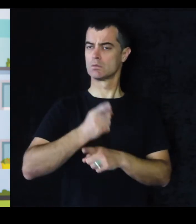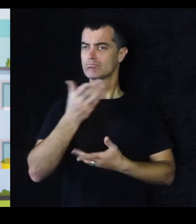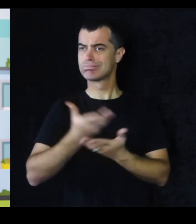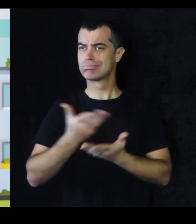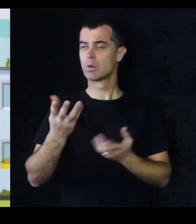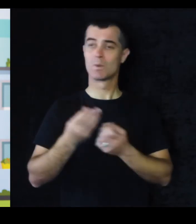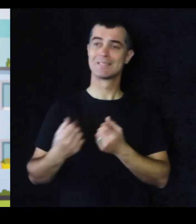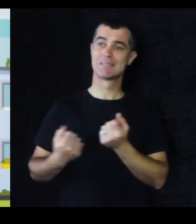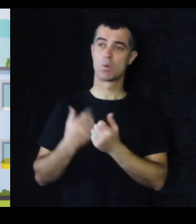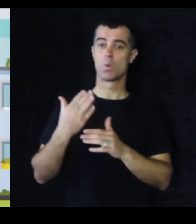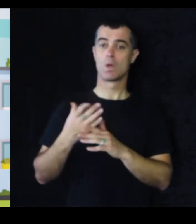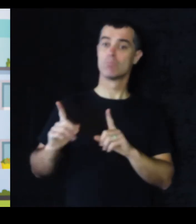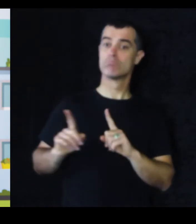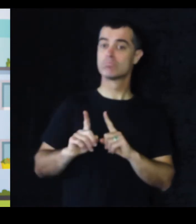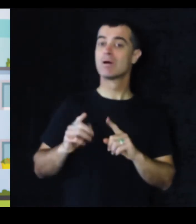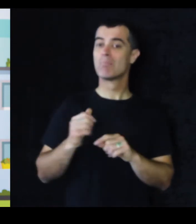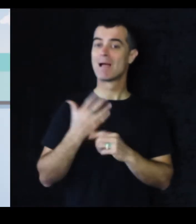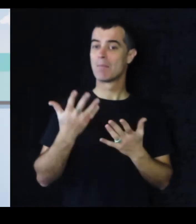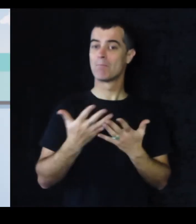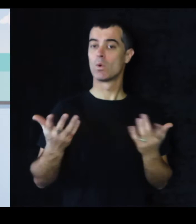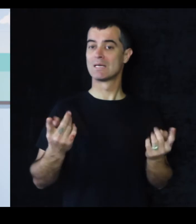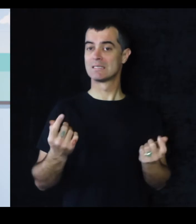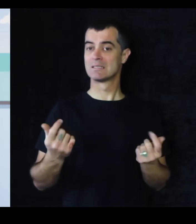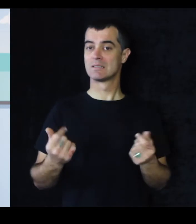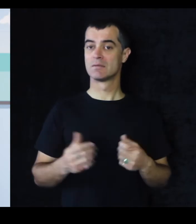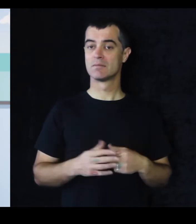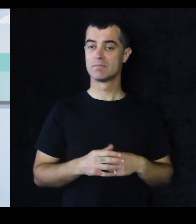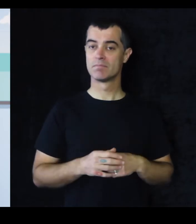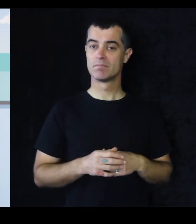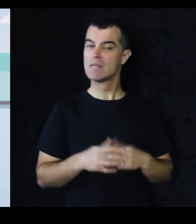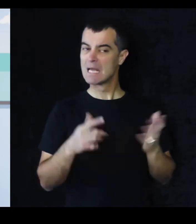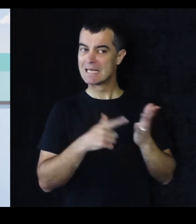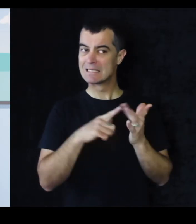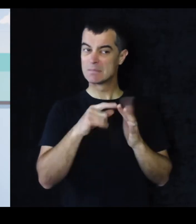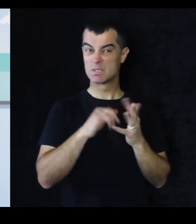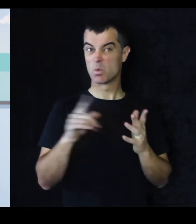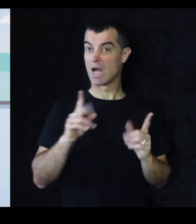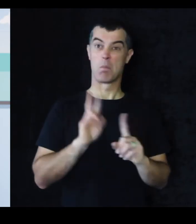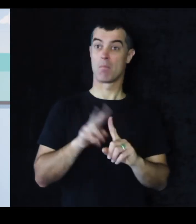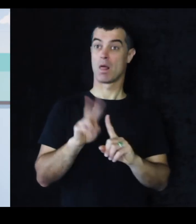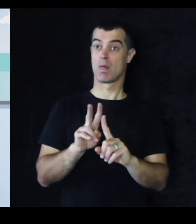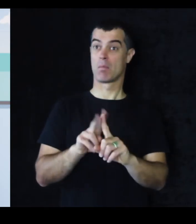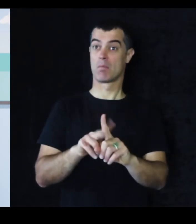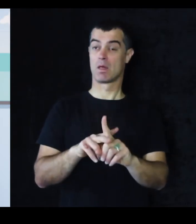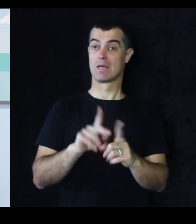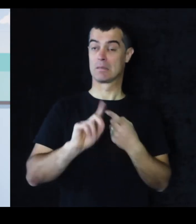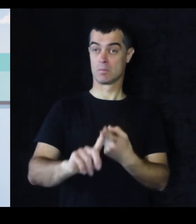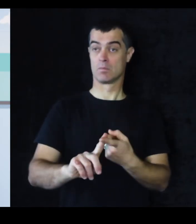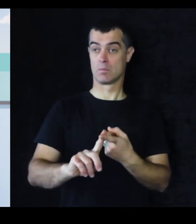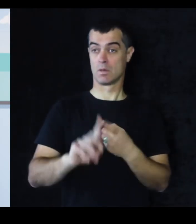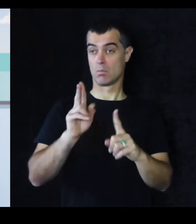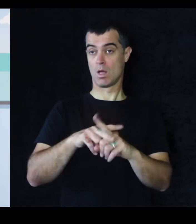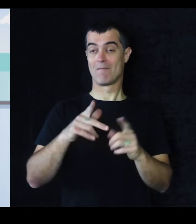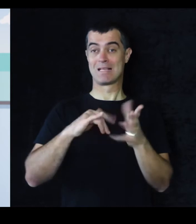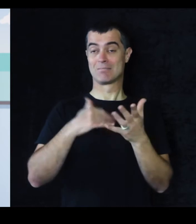things with my support worker made it a lot easier. General tips is you just keep on applying for houses. You apply